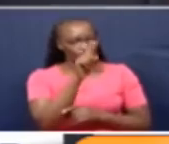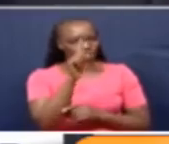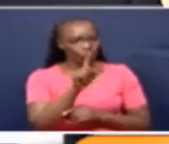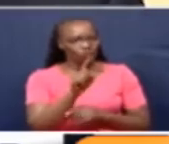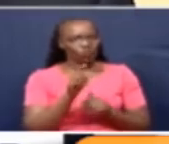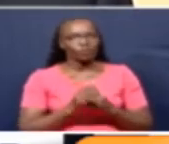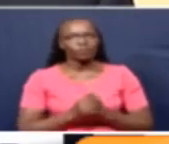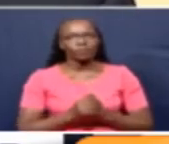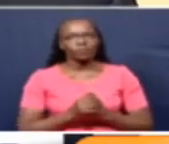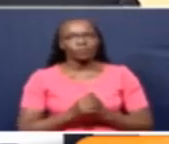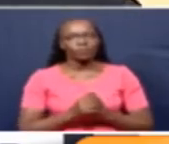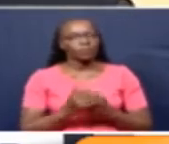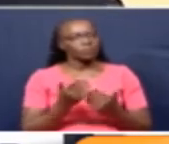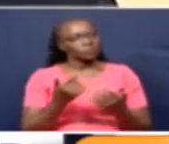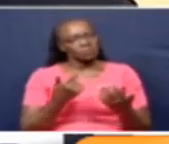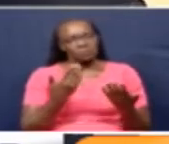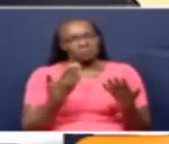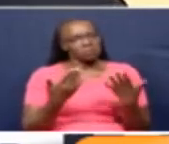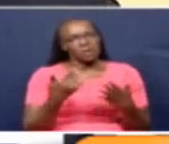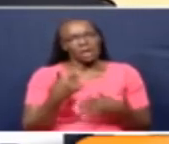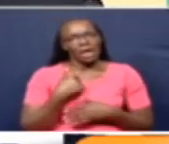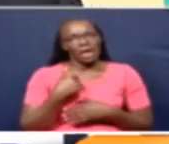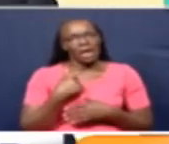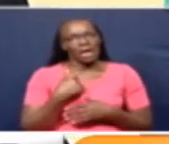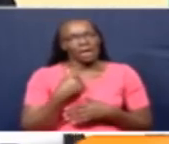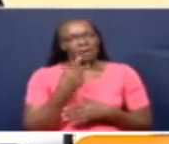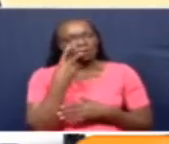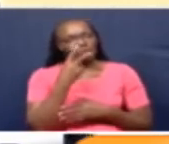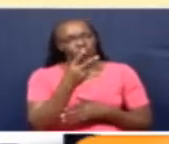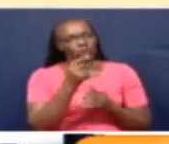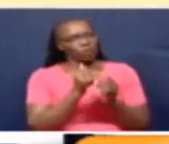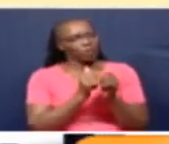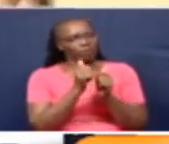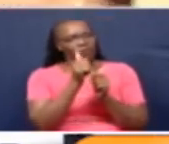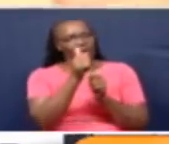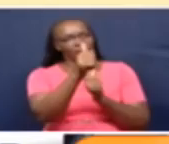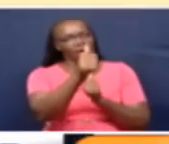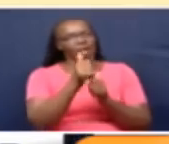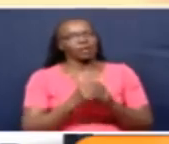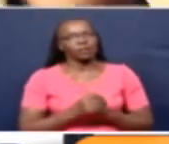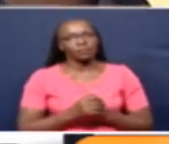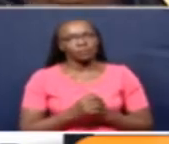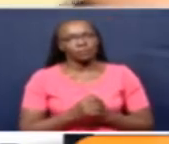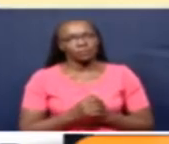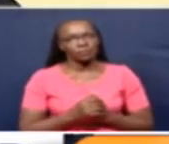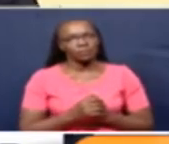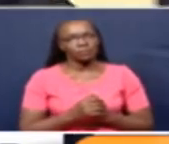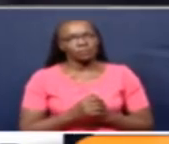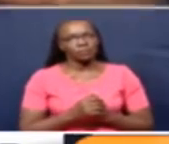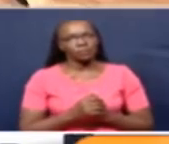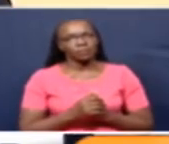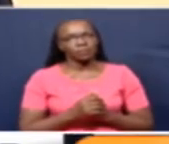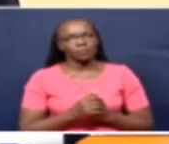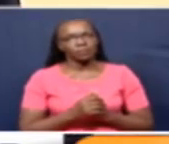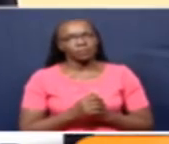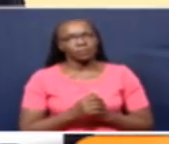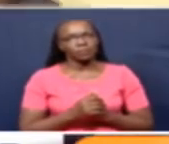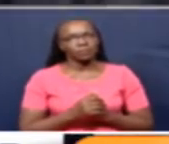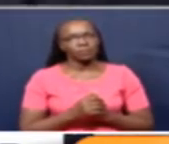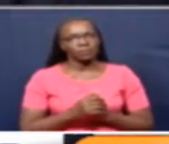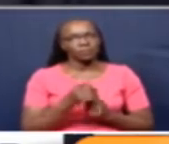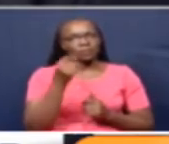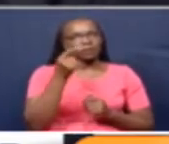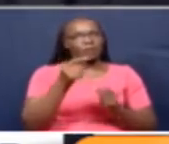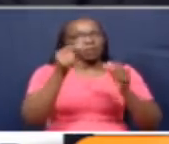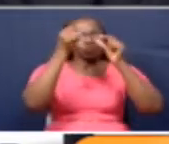May I look that far? The moon was yellow. The moon